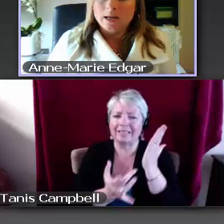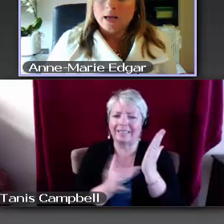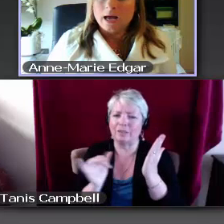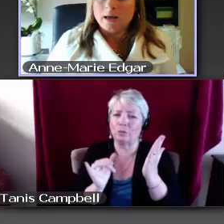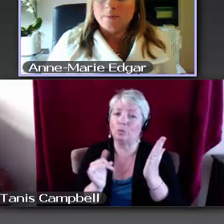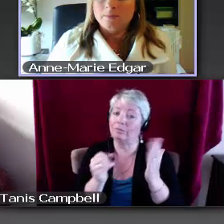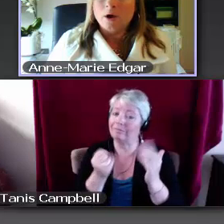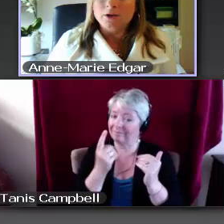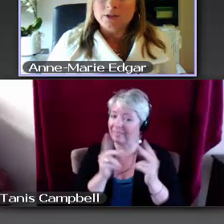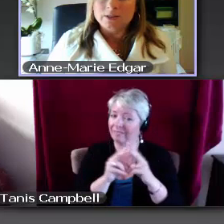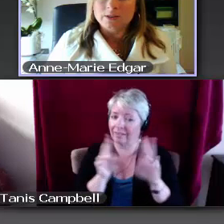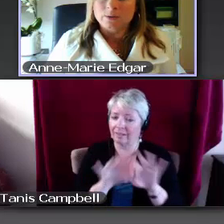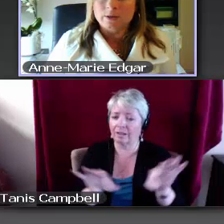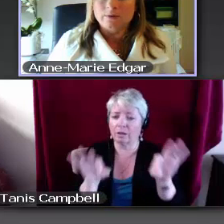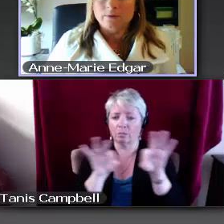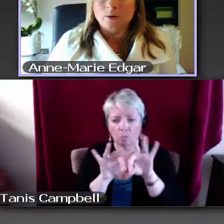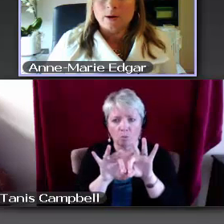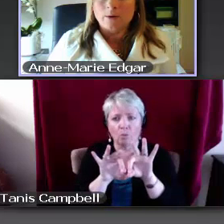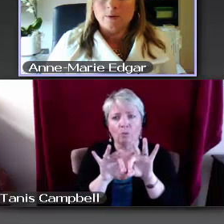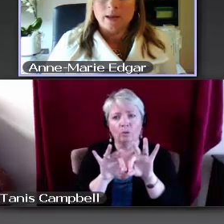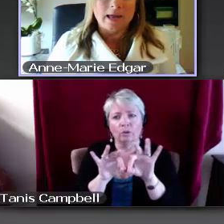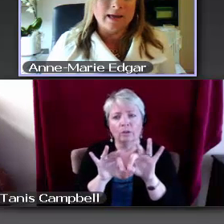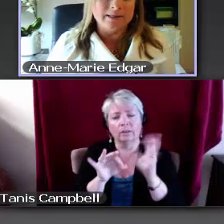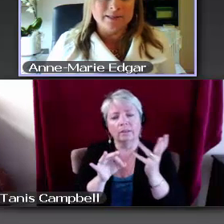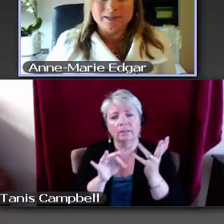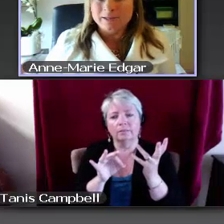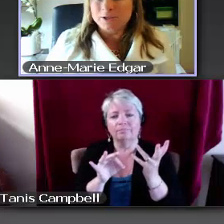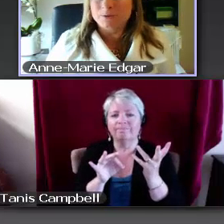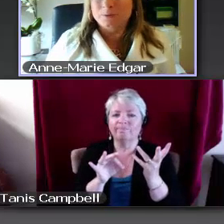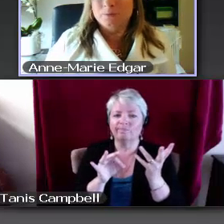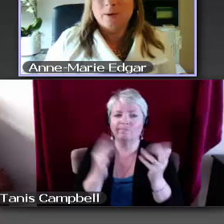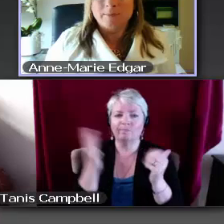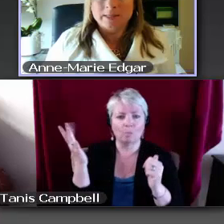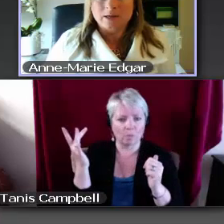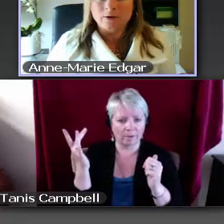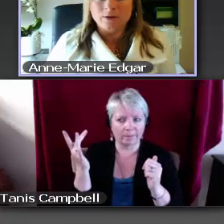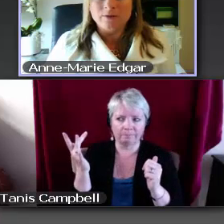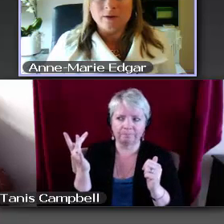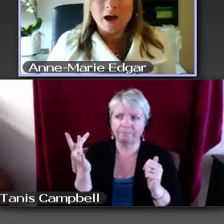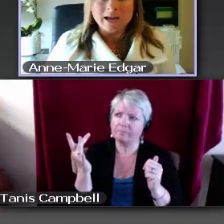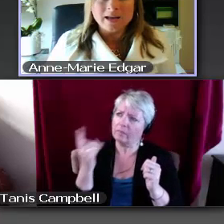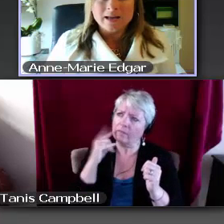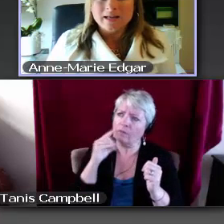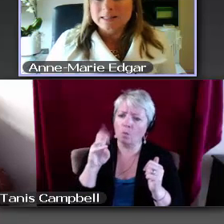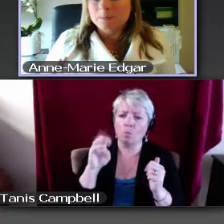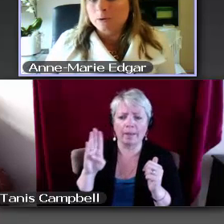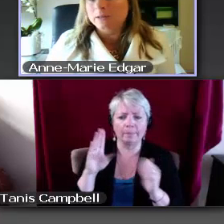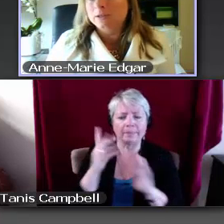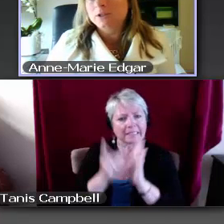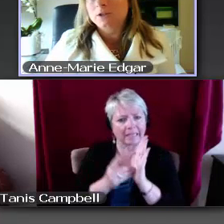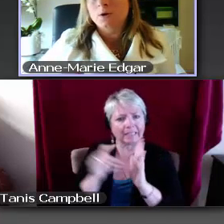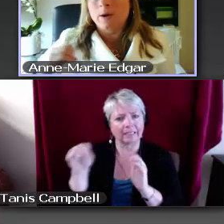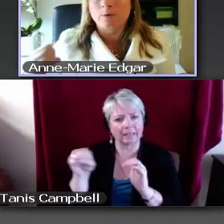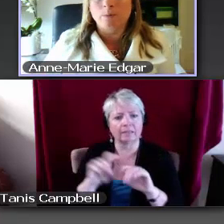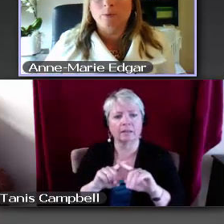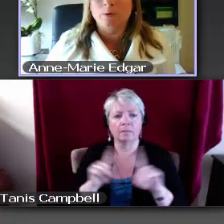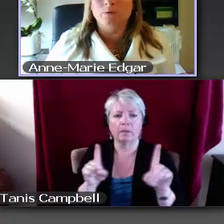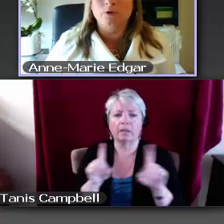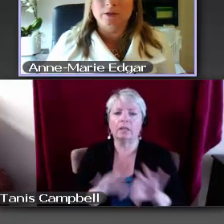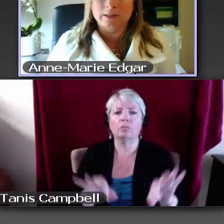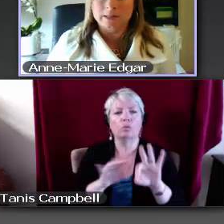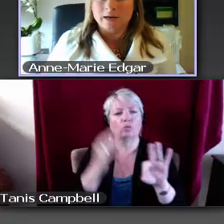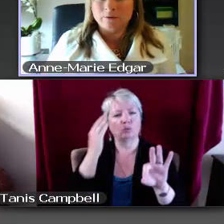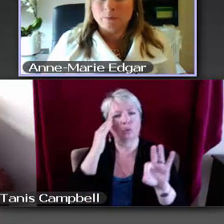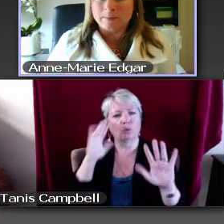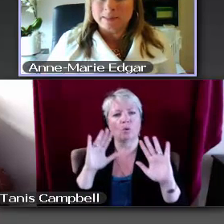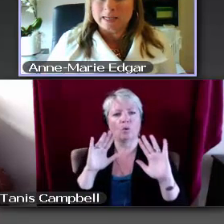important. Not just to sort of go out and do web design on the fly. It's important to know how to